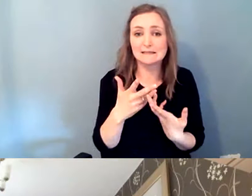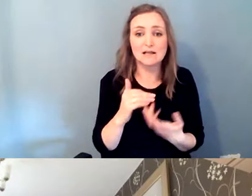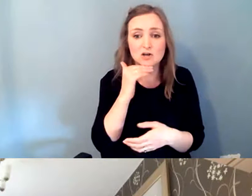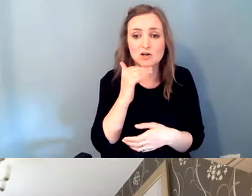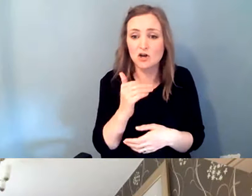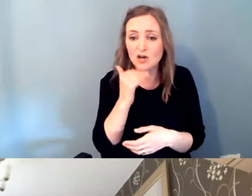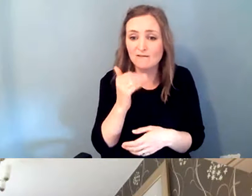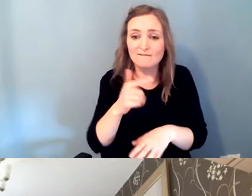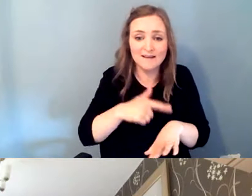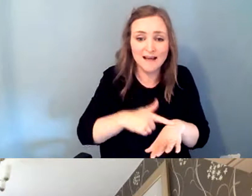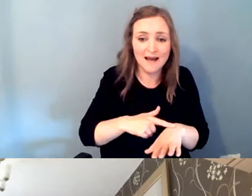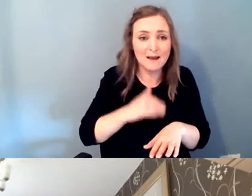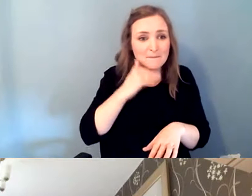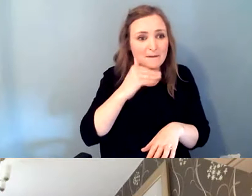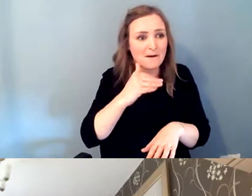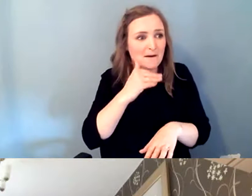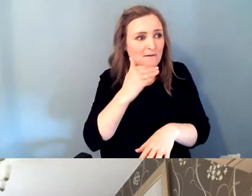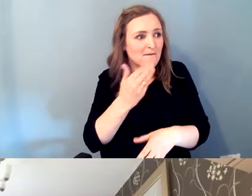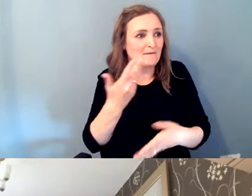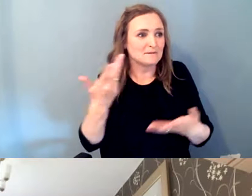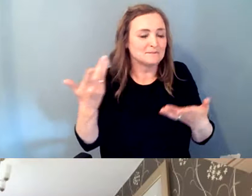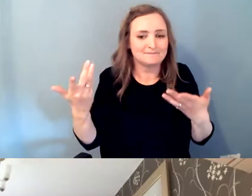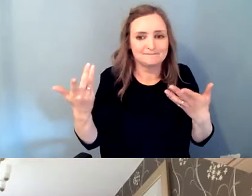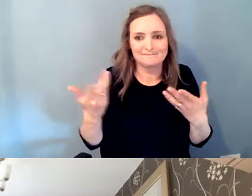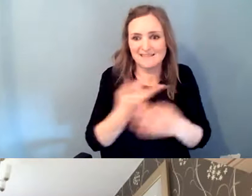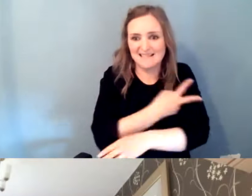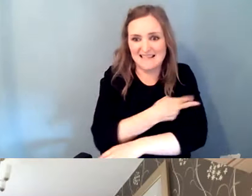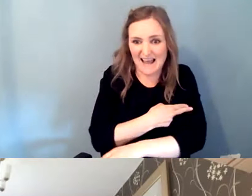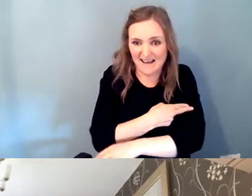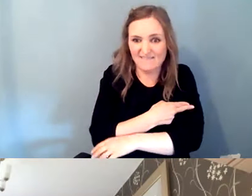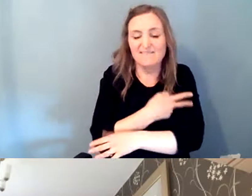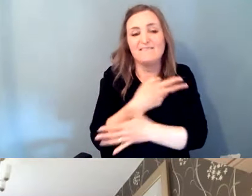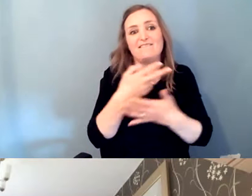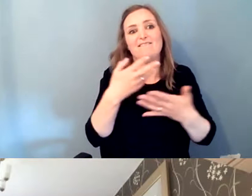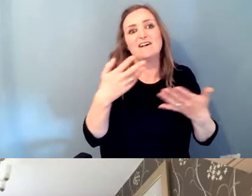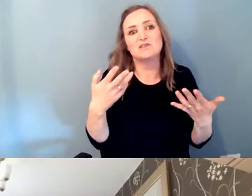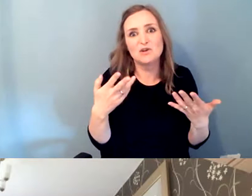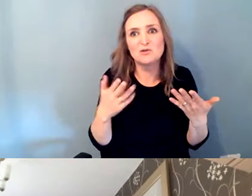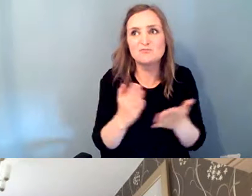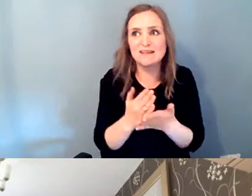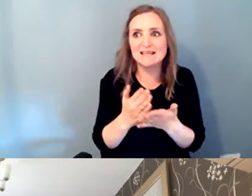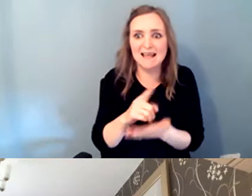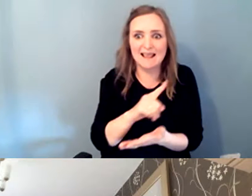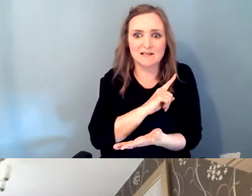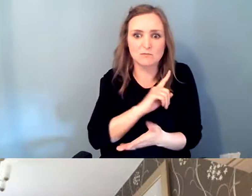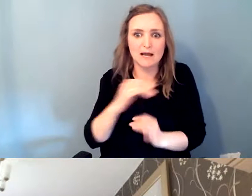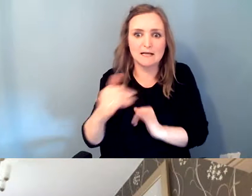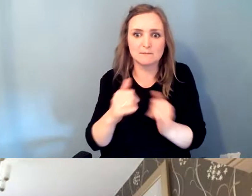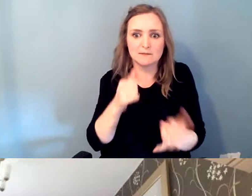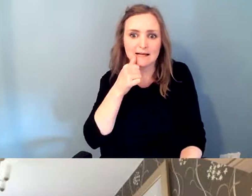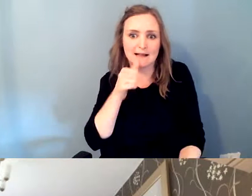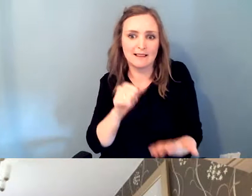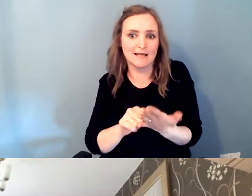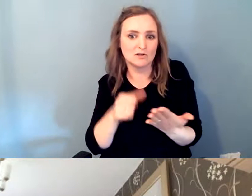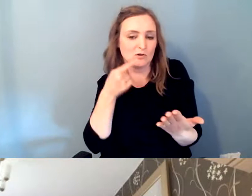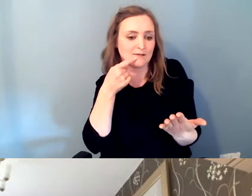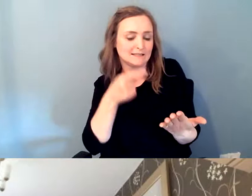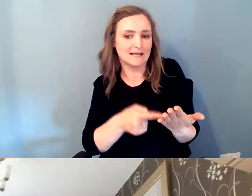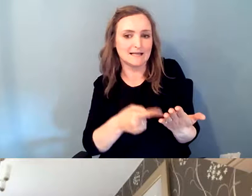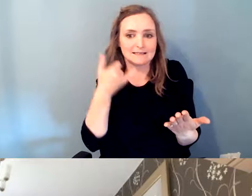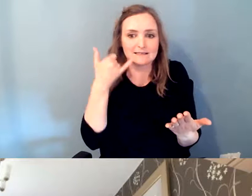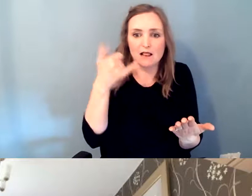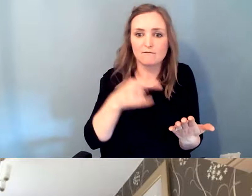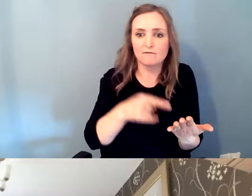got a black and white answer for you. I think you have to trust us with you as patients to make the best decisions about